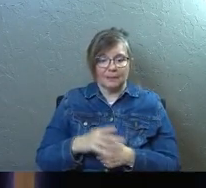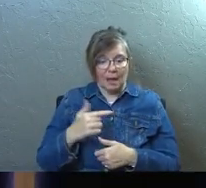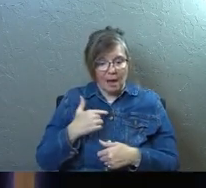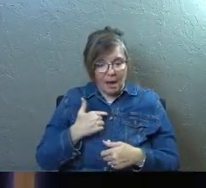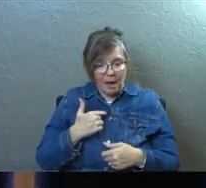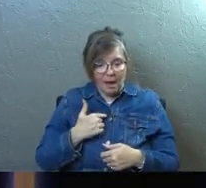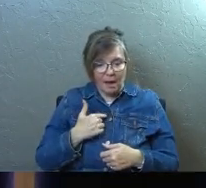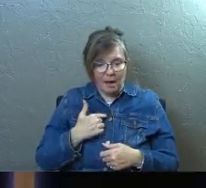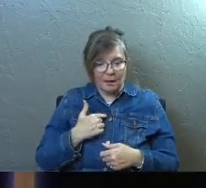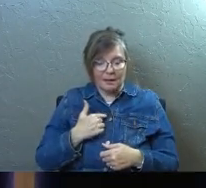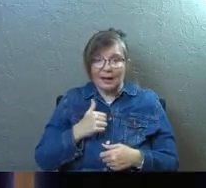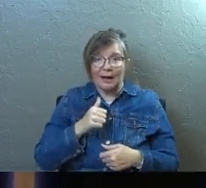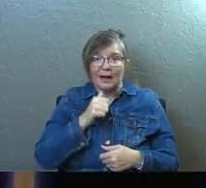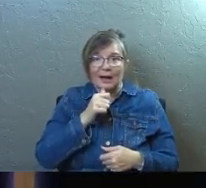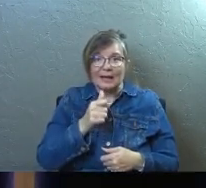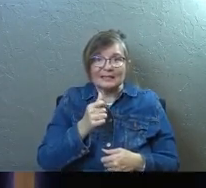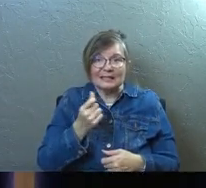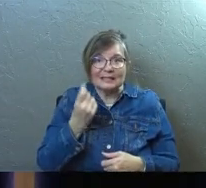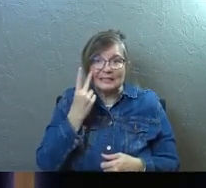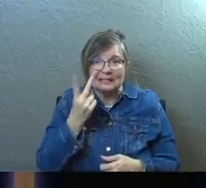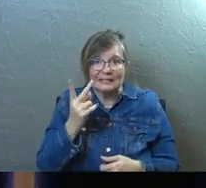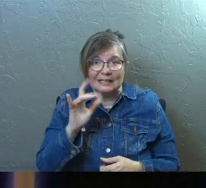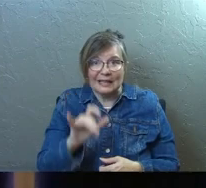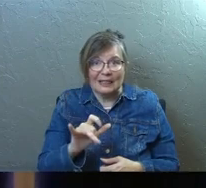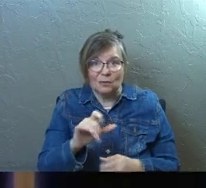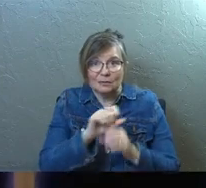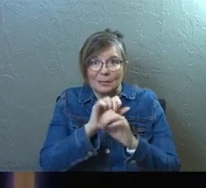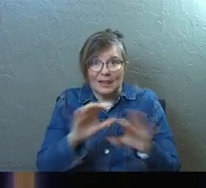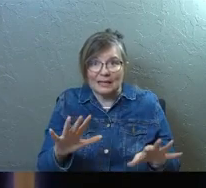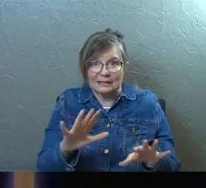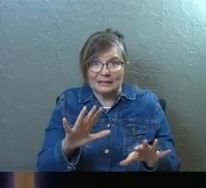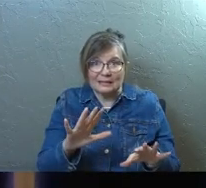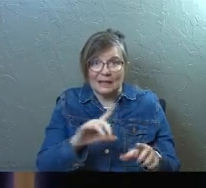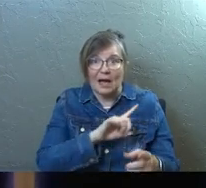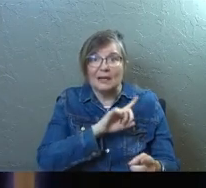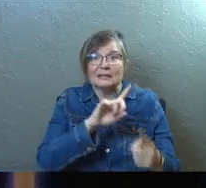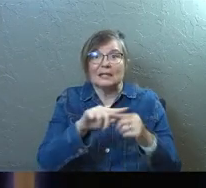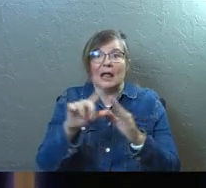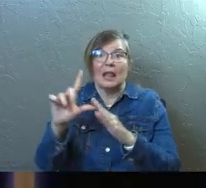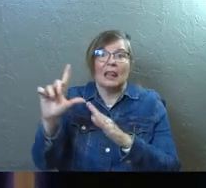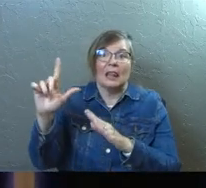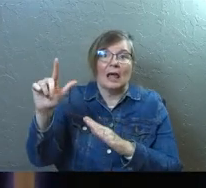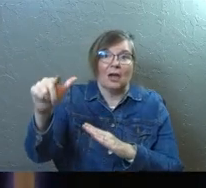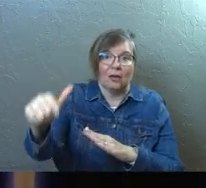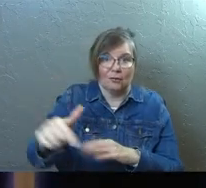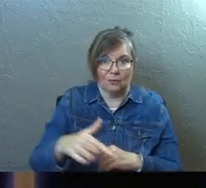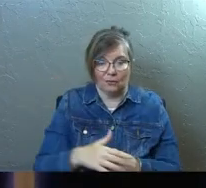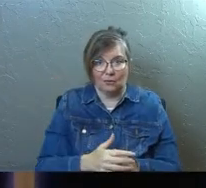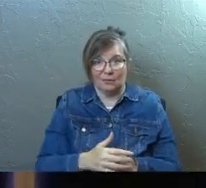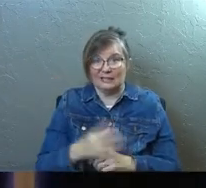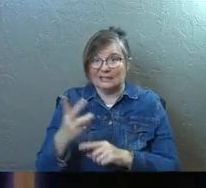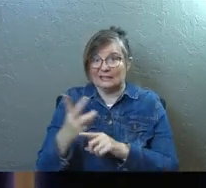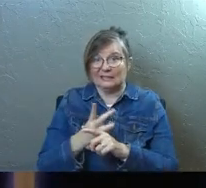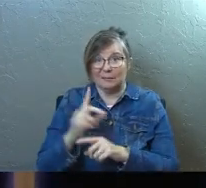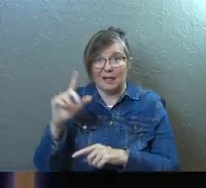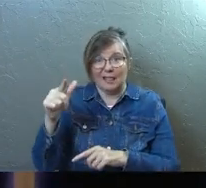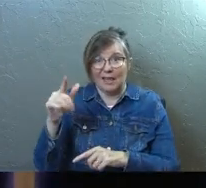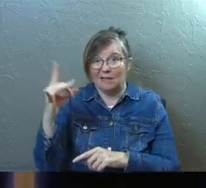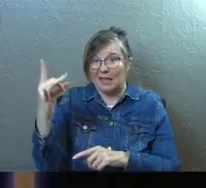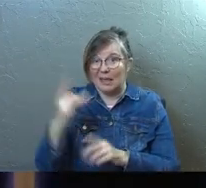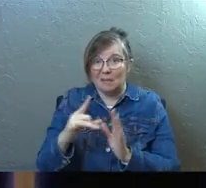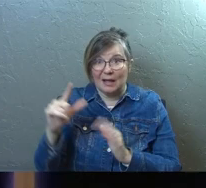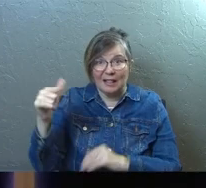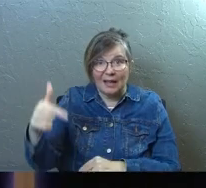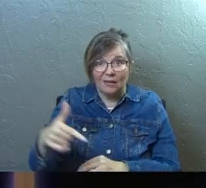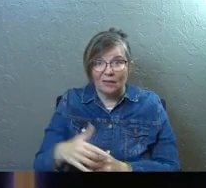But I didn't unpack that list of blessings until much later. Probably 6 months later,